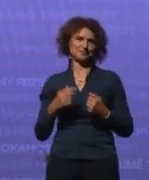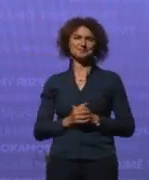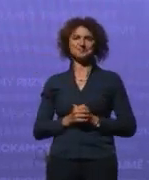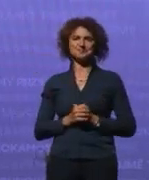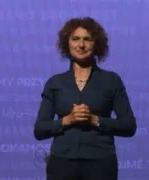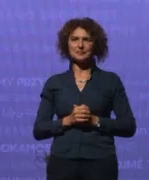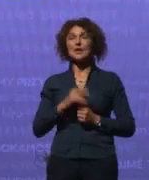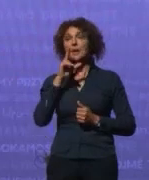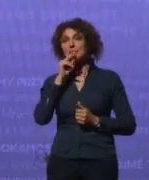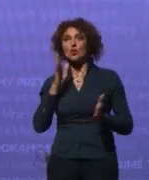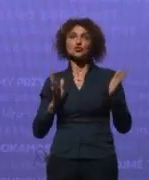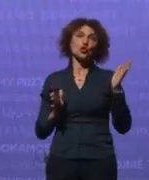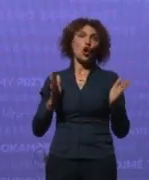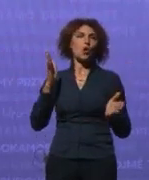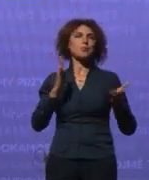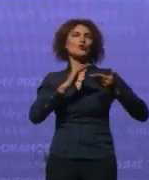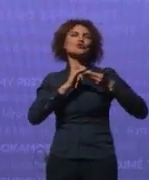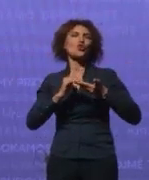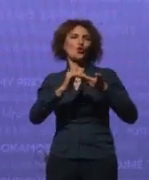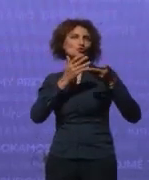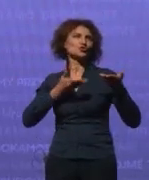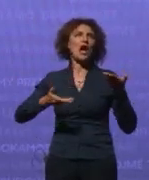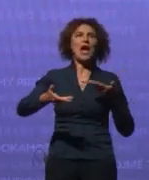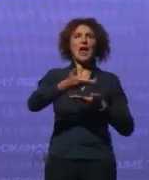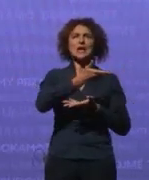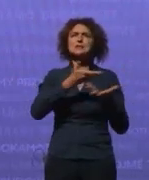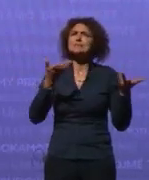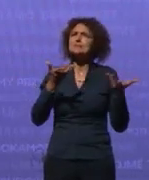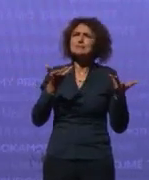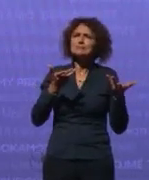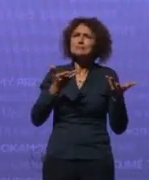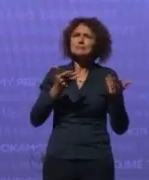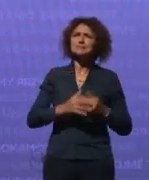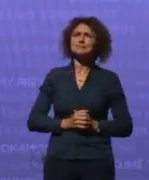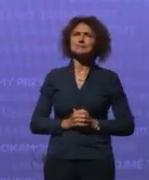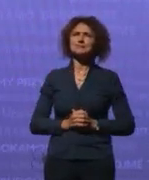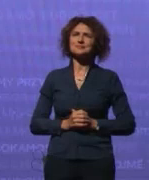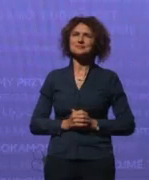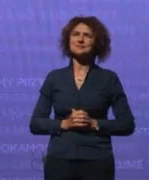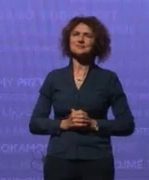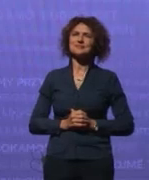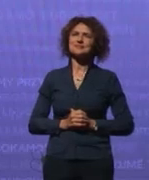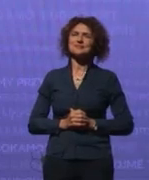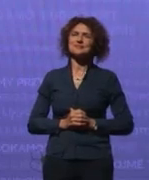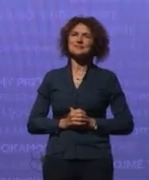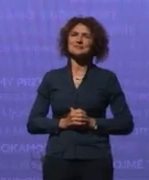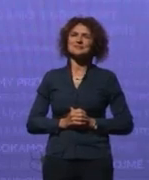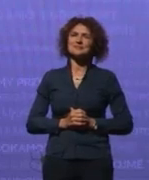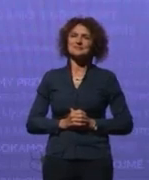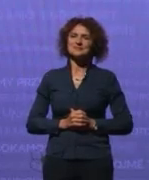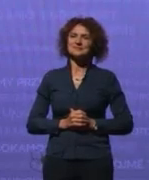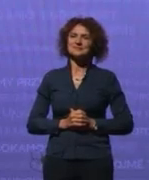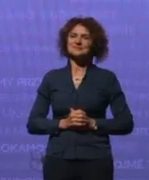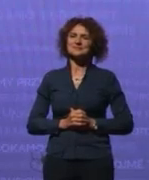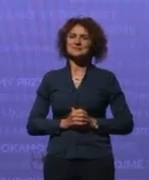social robots? Social robots are the focus of an entire